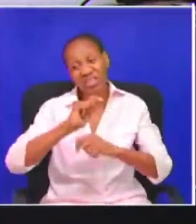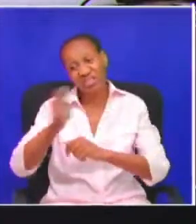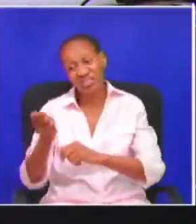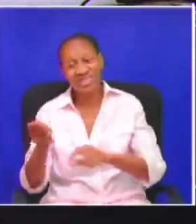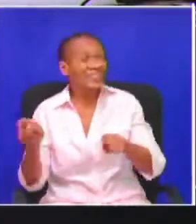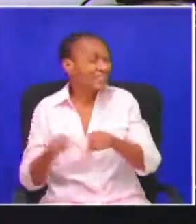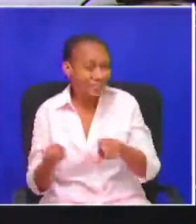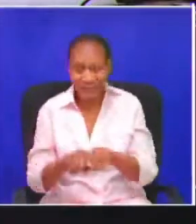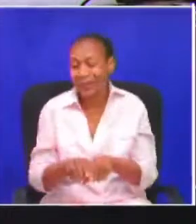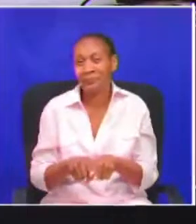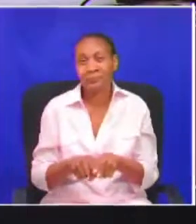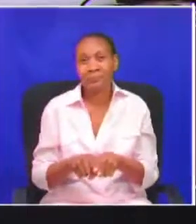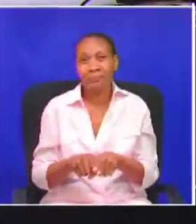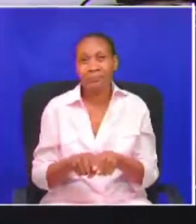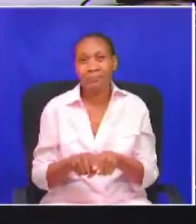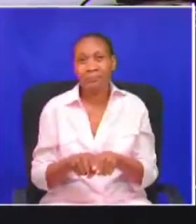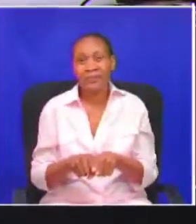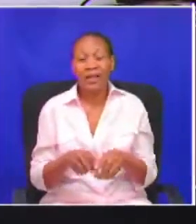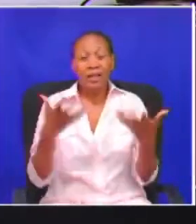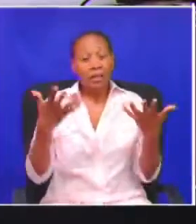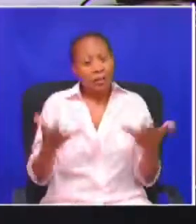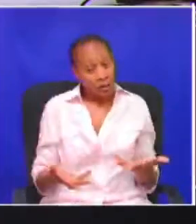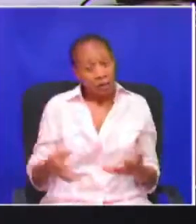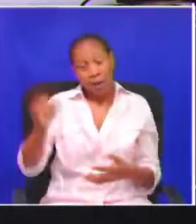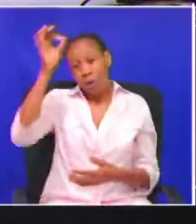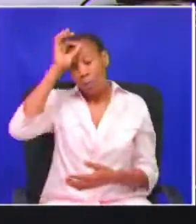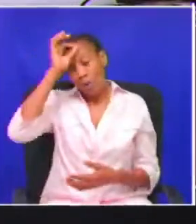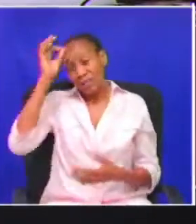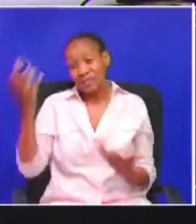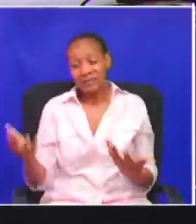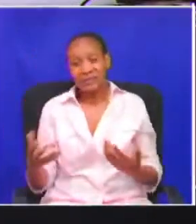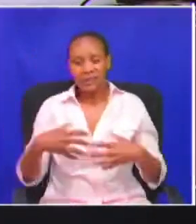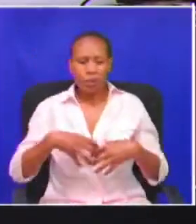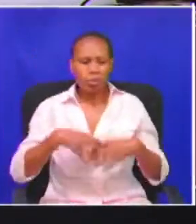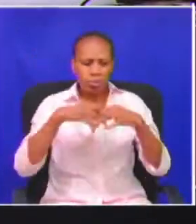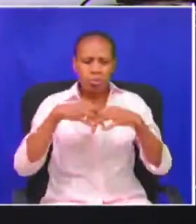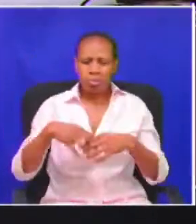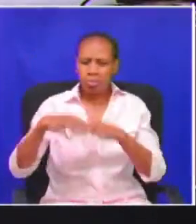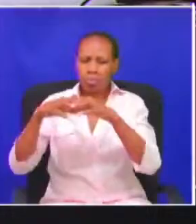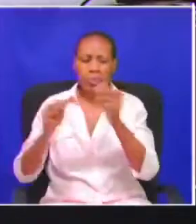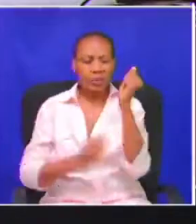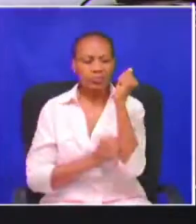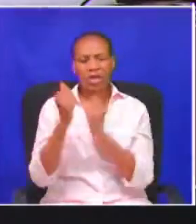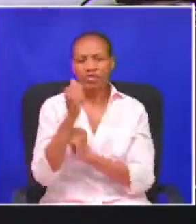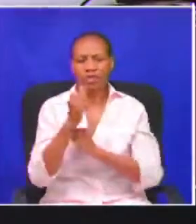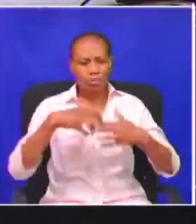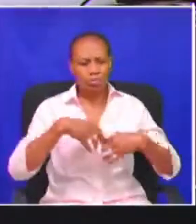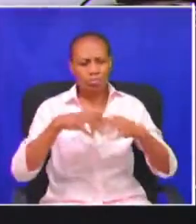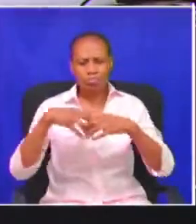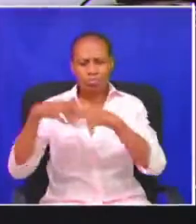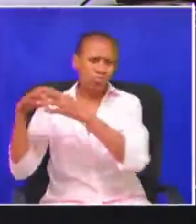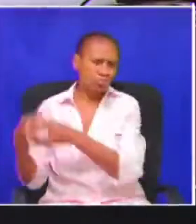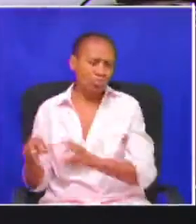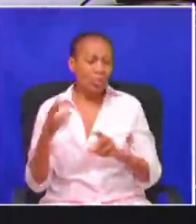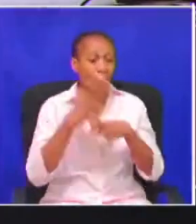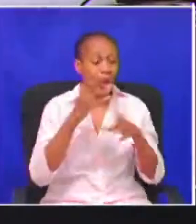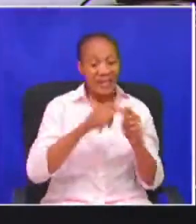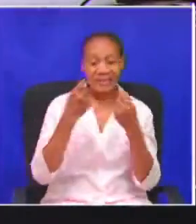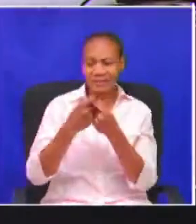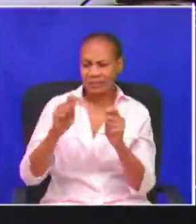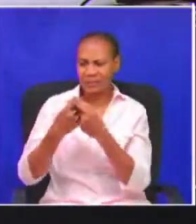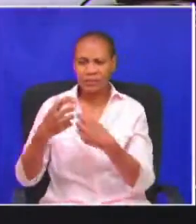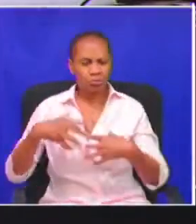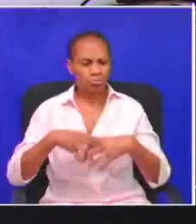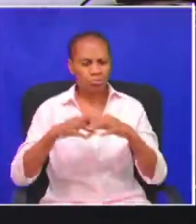rife. And the police are setting up those various structures, those task teams that